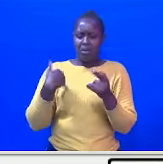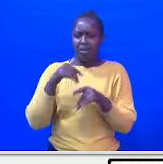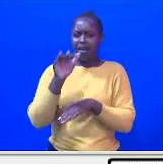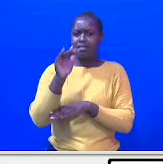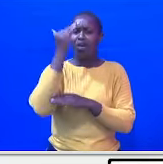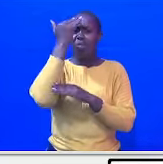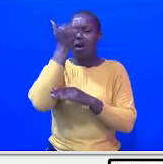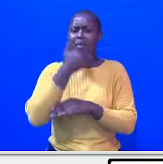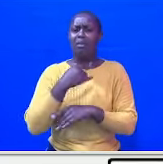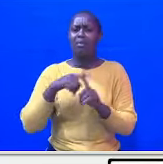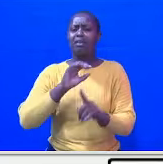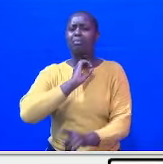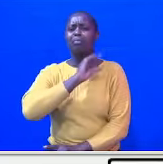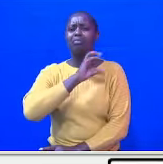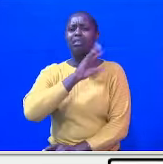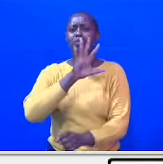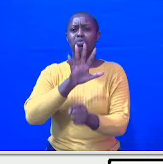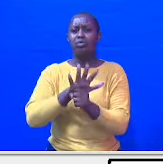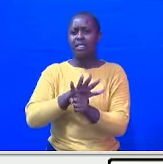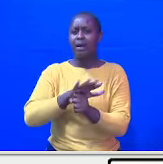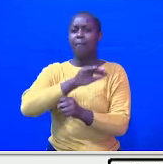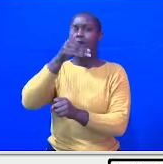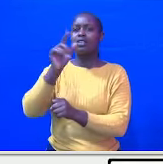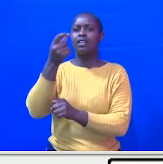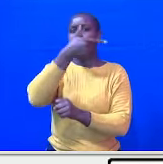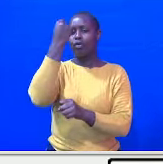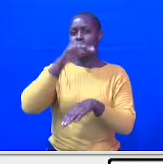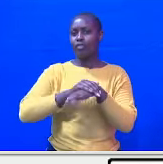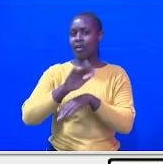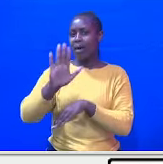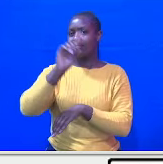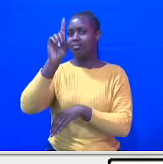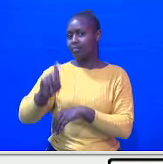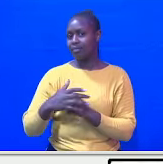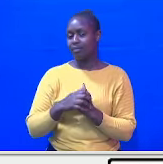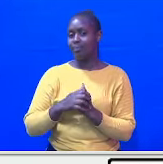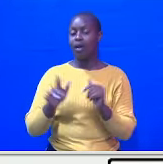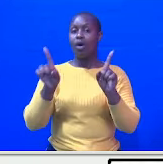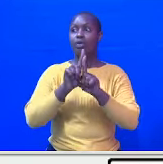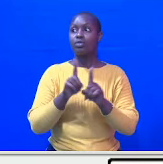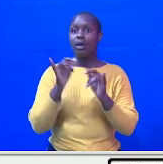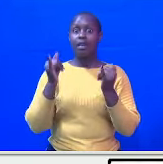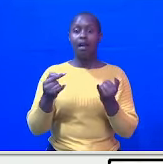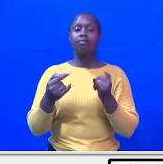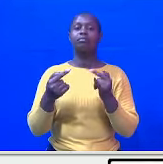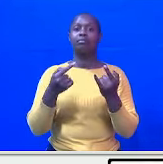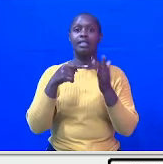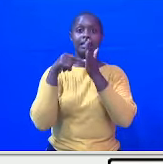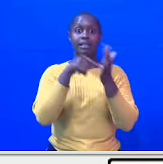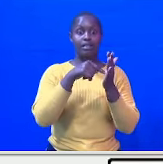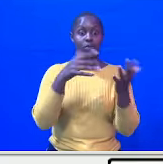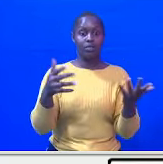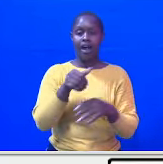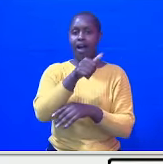kulete kirio kingi mlima kwa sababu ya wema wao. The charges they face including soliciting or inciting others